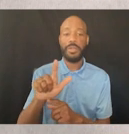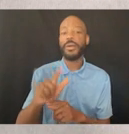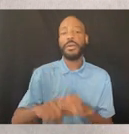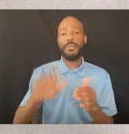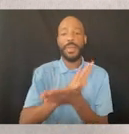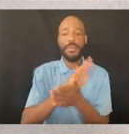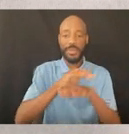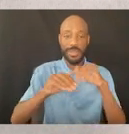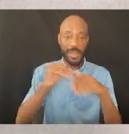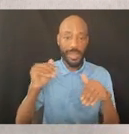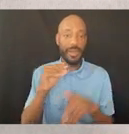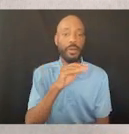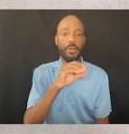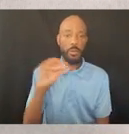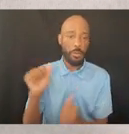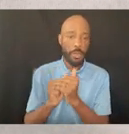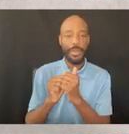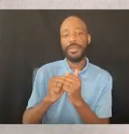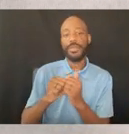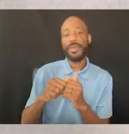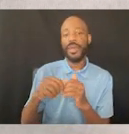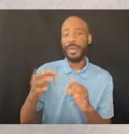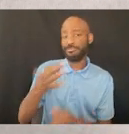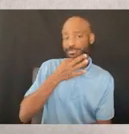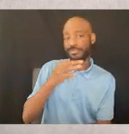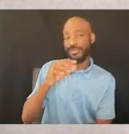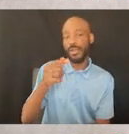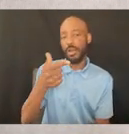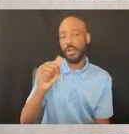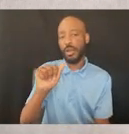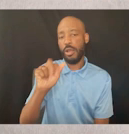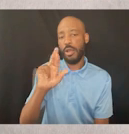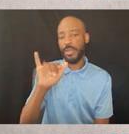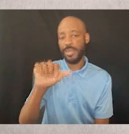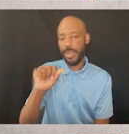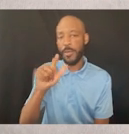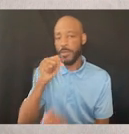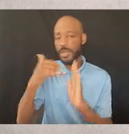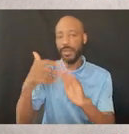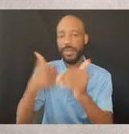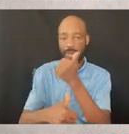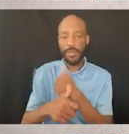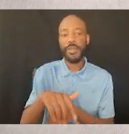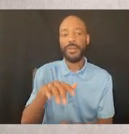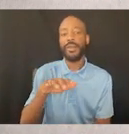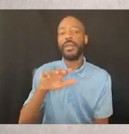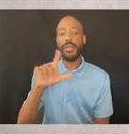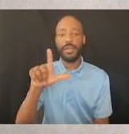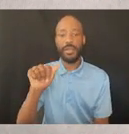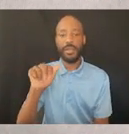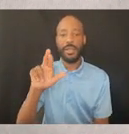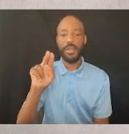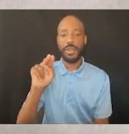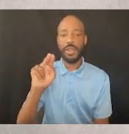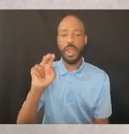Joel Garcia, whose sister married a Linares when he was 10. The Linares family are the classical, most well-known paper mache